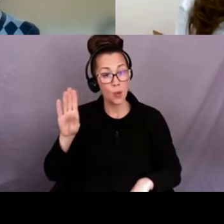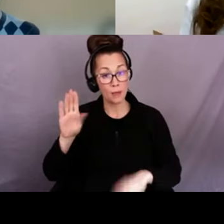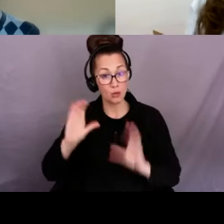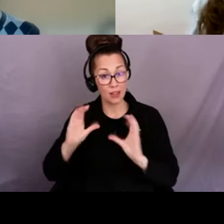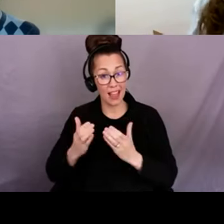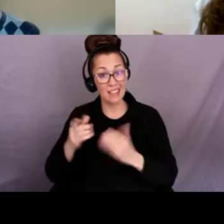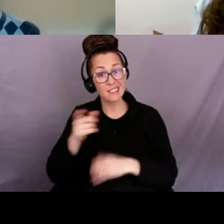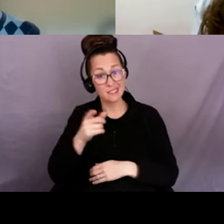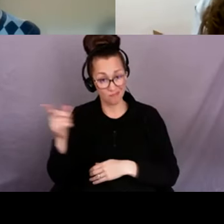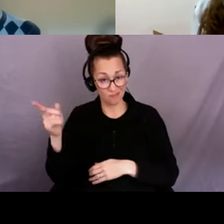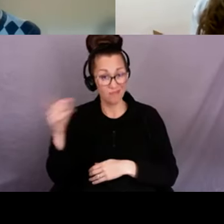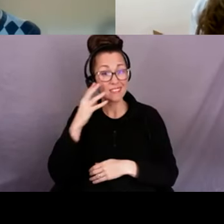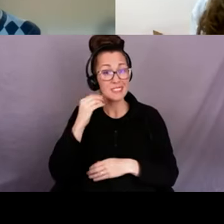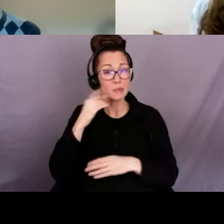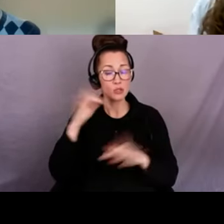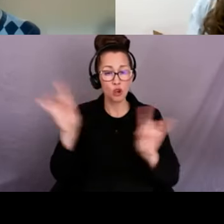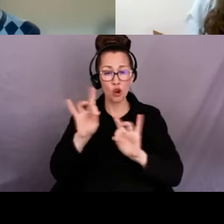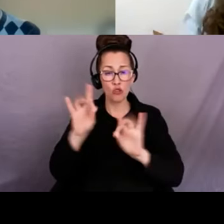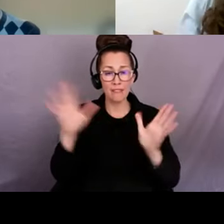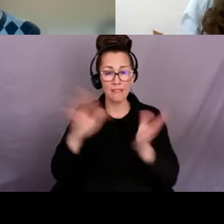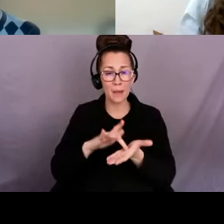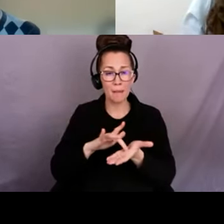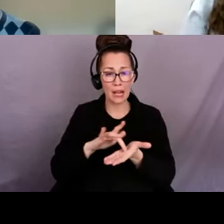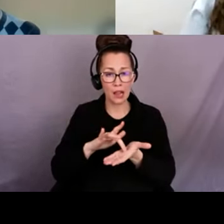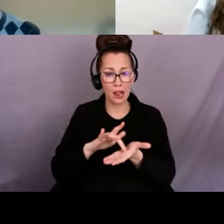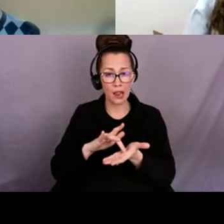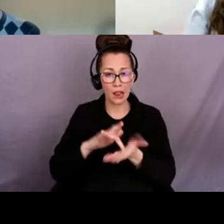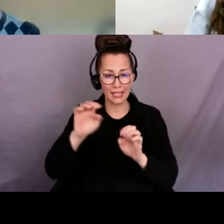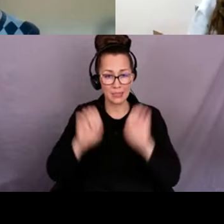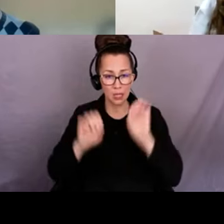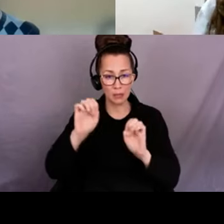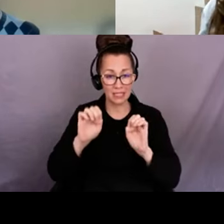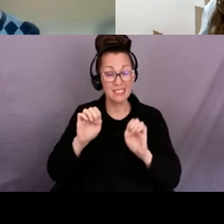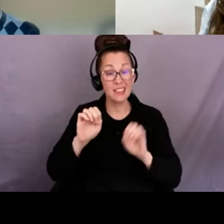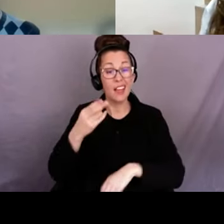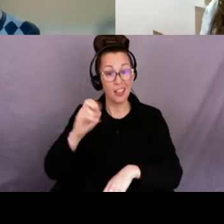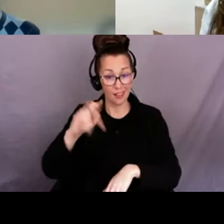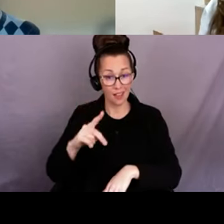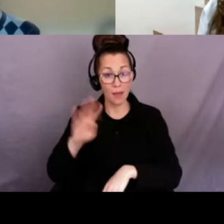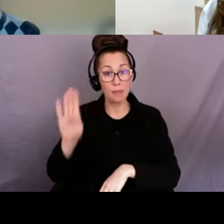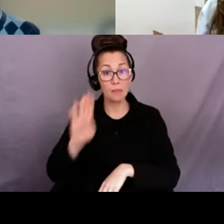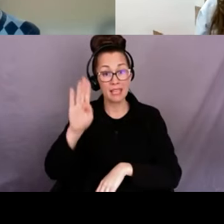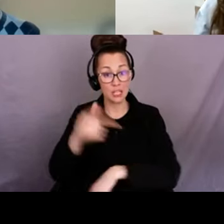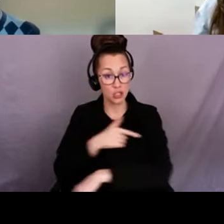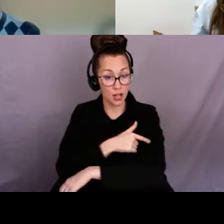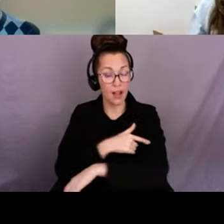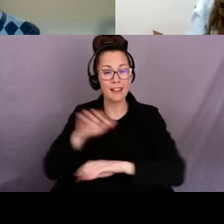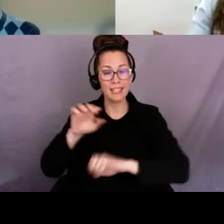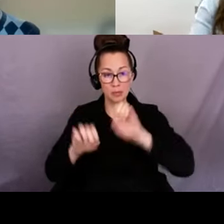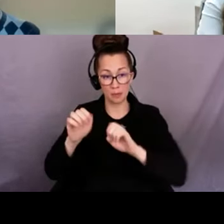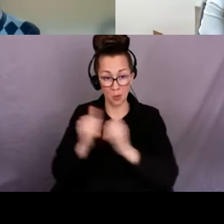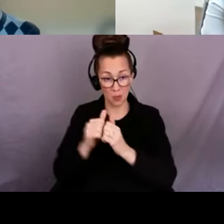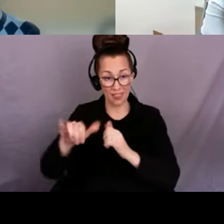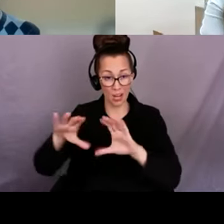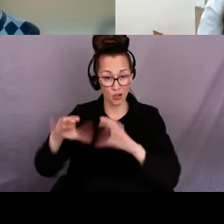subjected to horrific medical experimentation, including injection with hepatitis B in order for the Department of Defense and